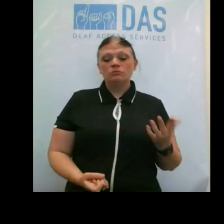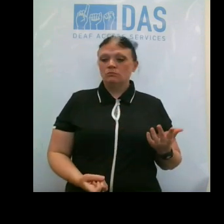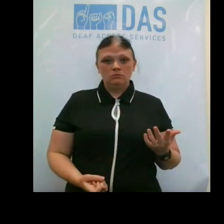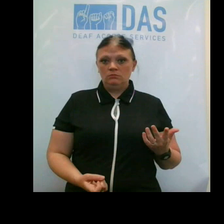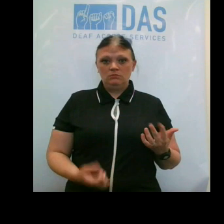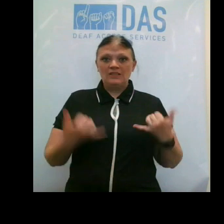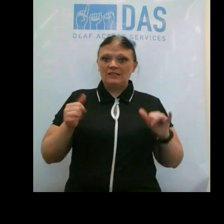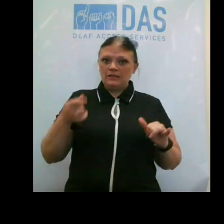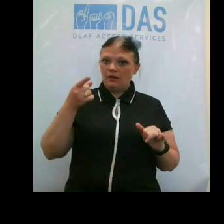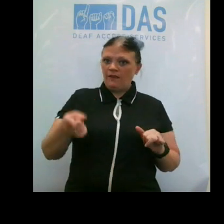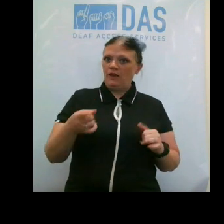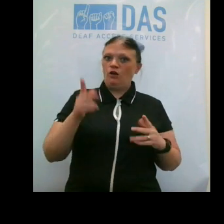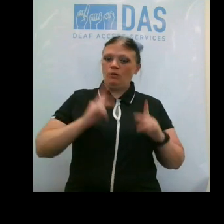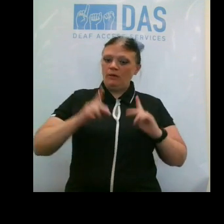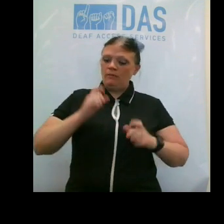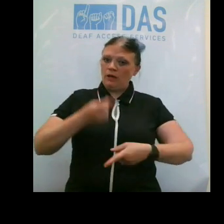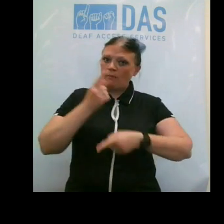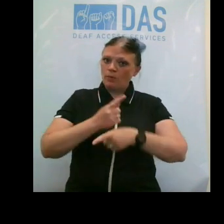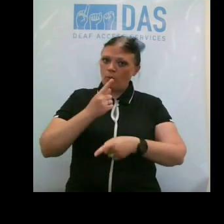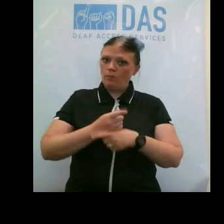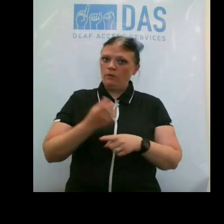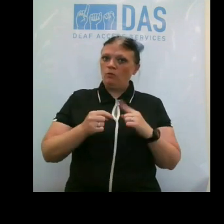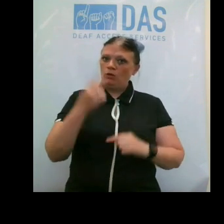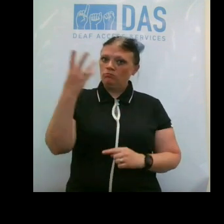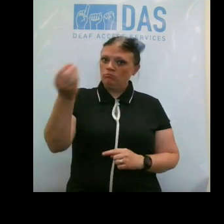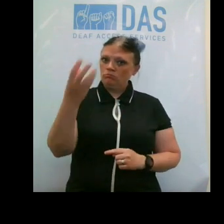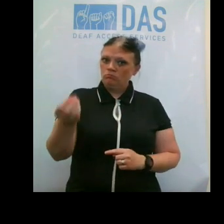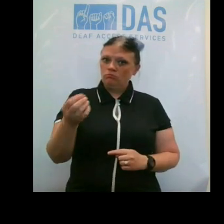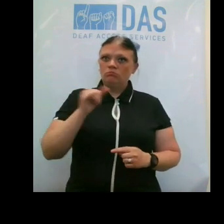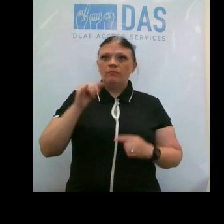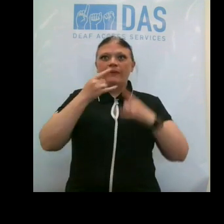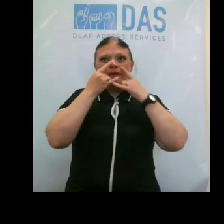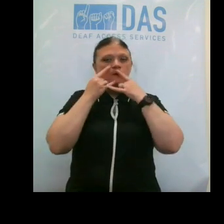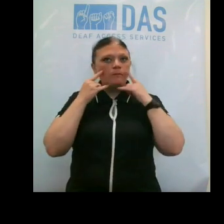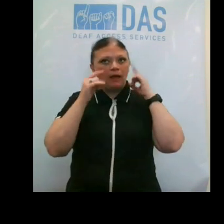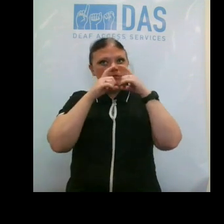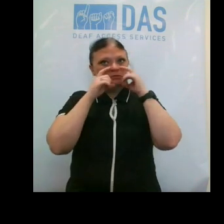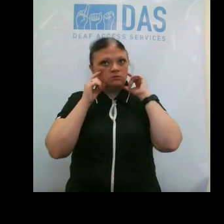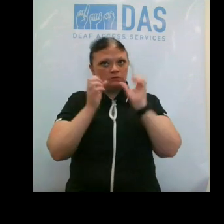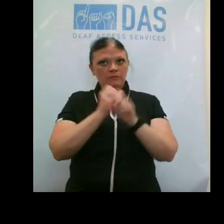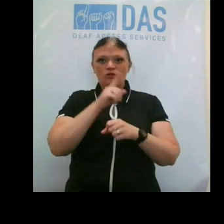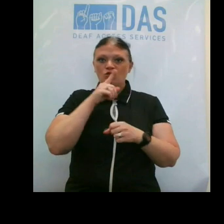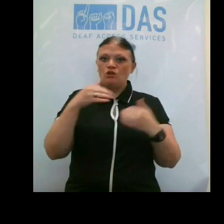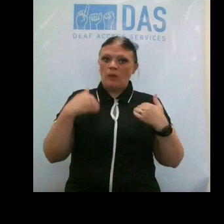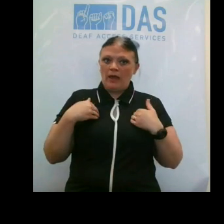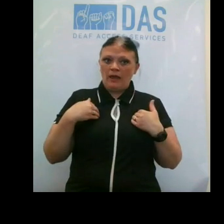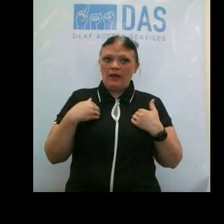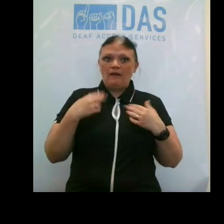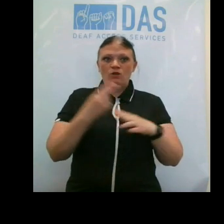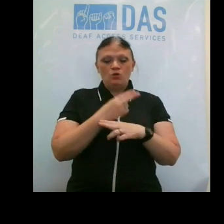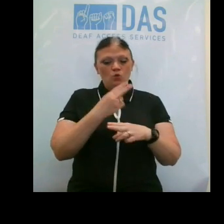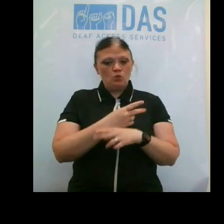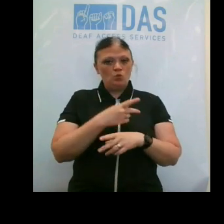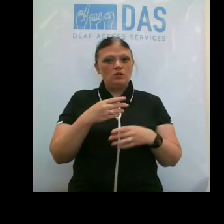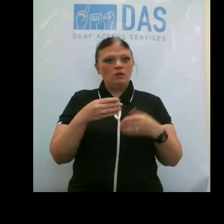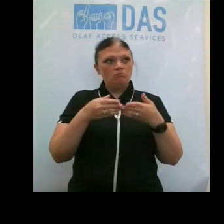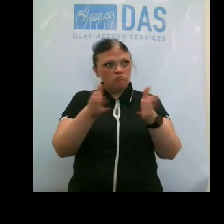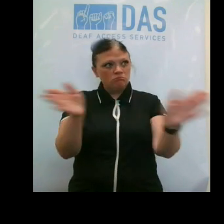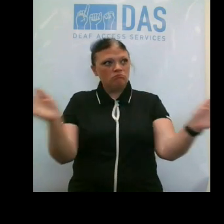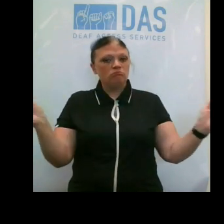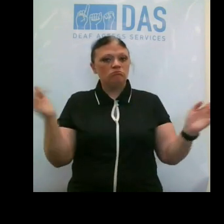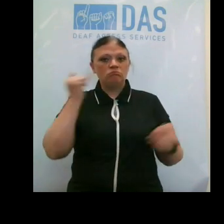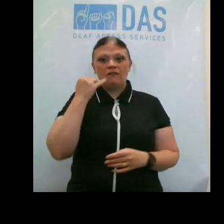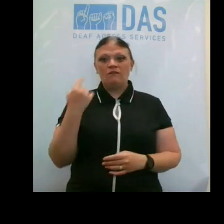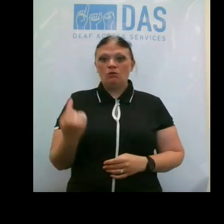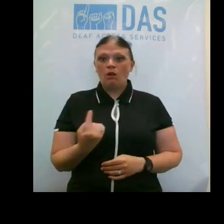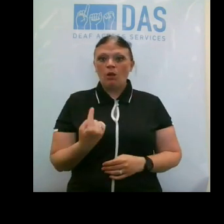people to take appropriate measures when you're out there, like wearing your mask. Make sure you bring your mask and wear it in the public. If you're